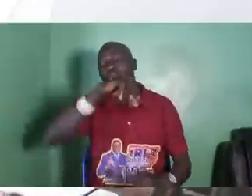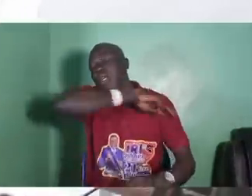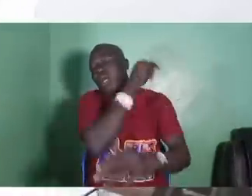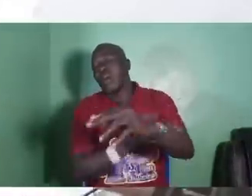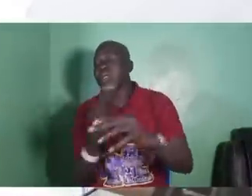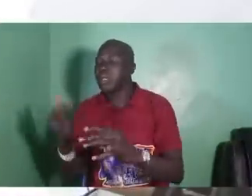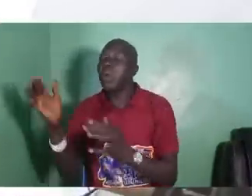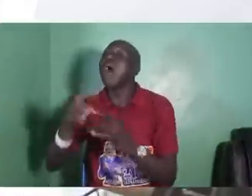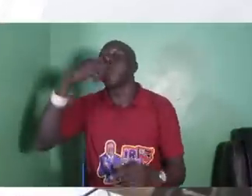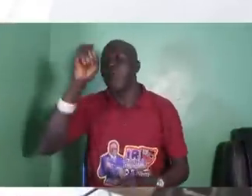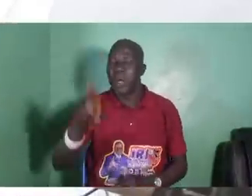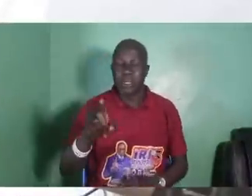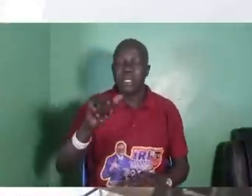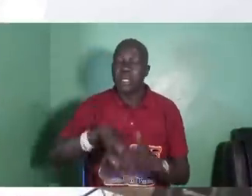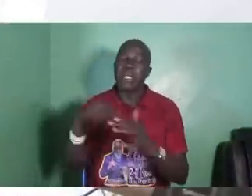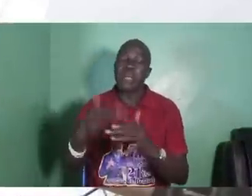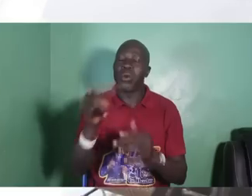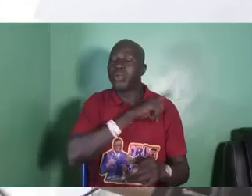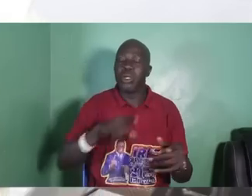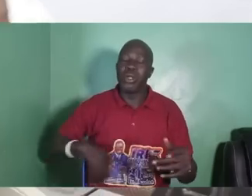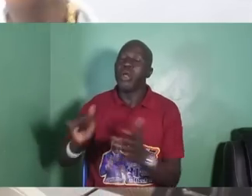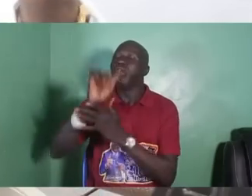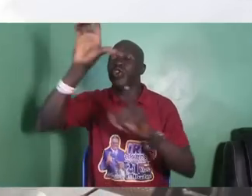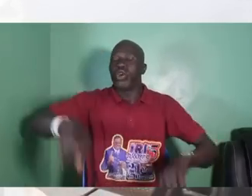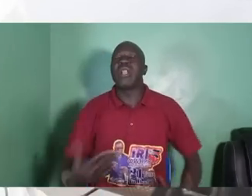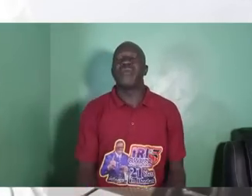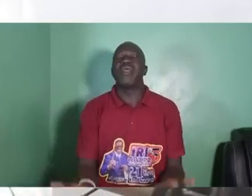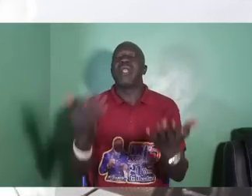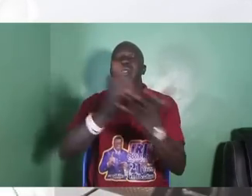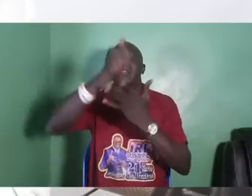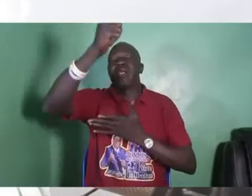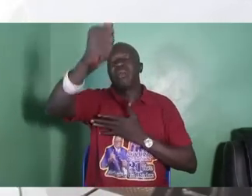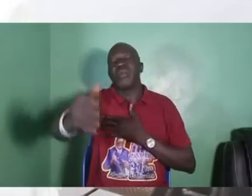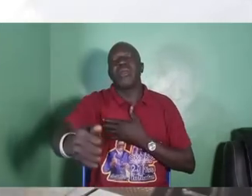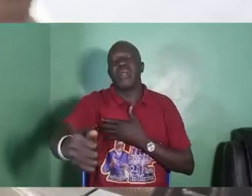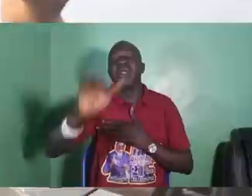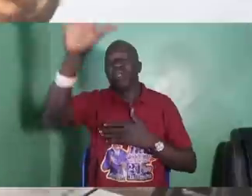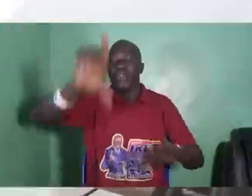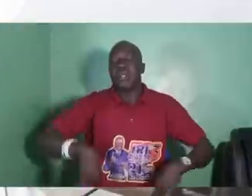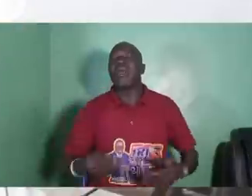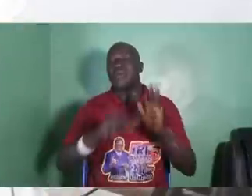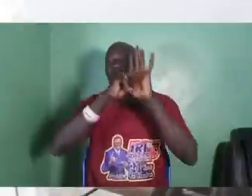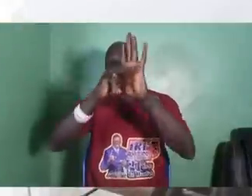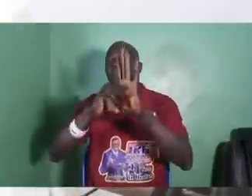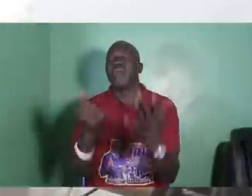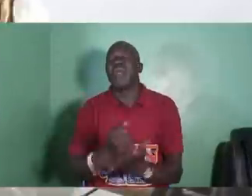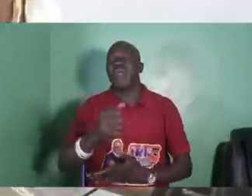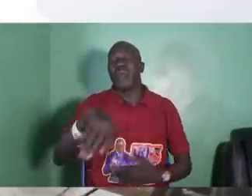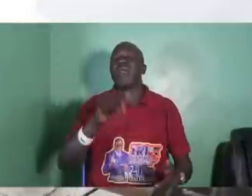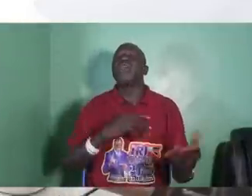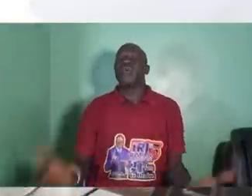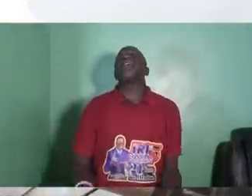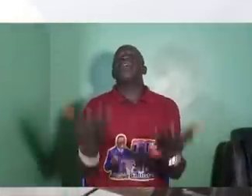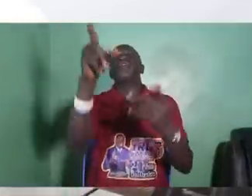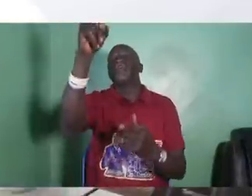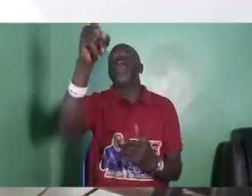the name of Jesus, the mighty I command, in the name of Jesus, aye adide, amen, aye afom, amen, how good